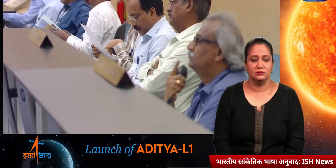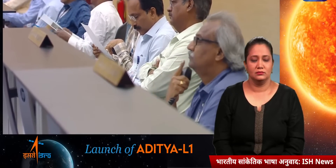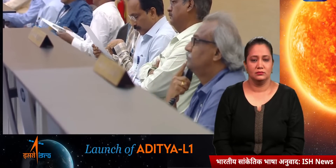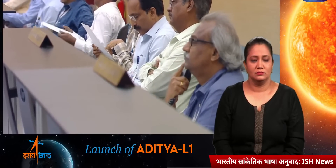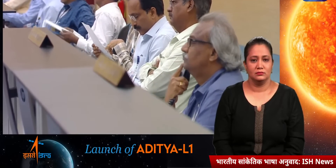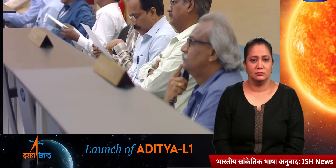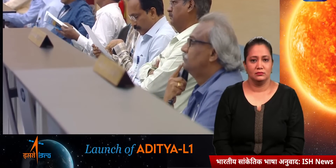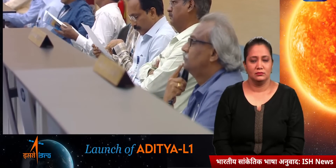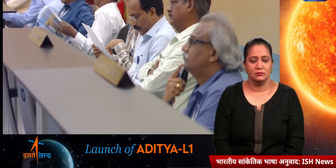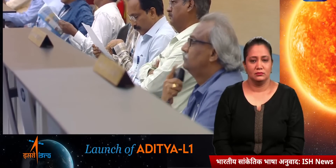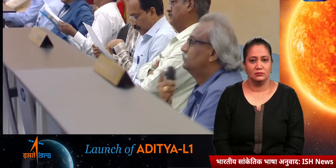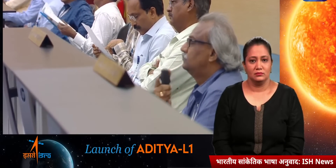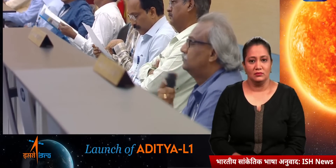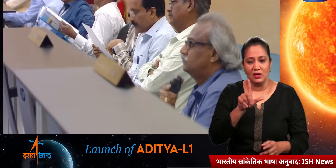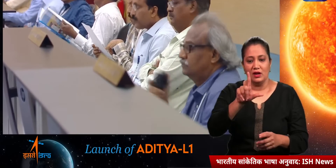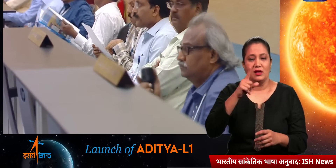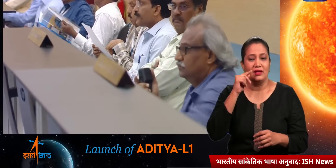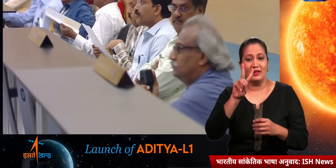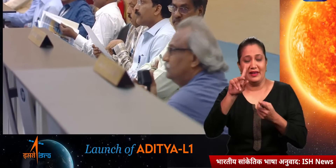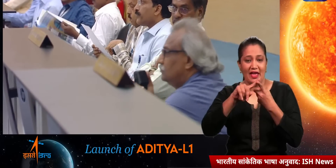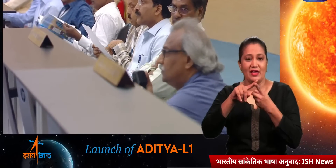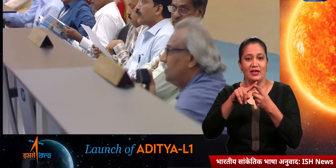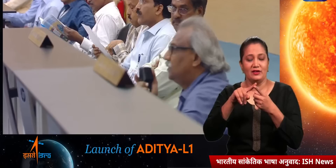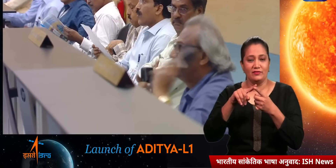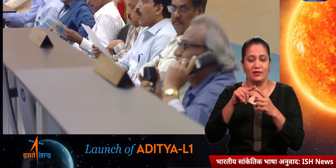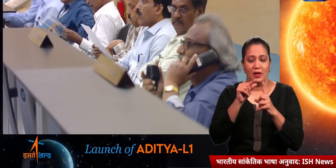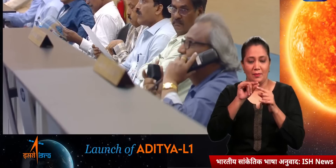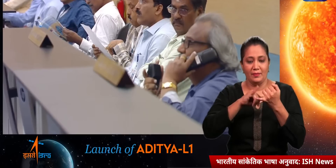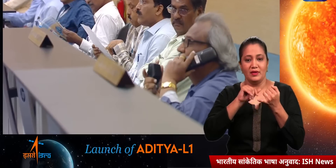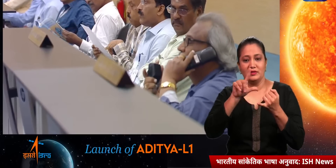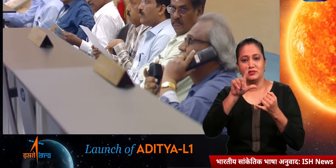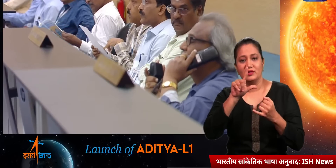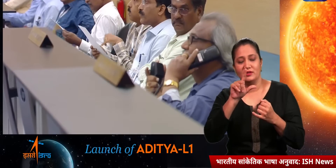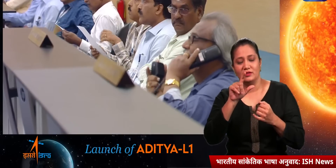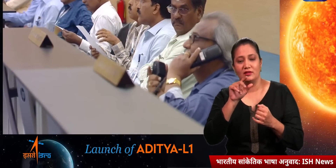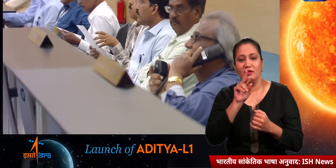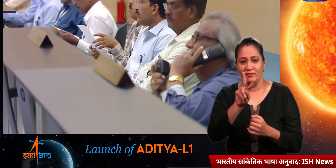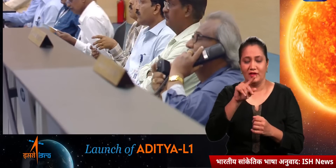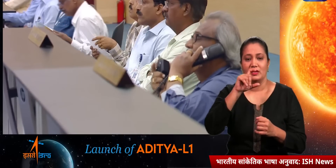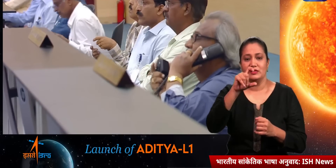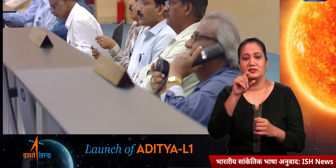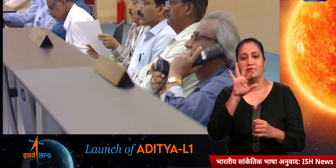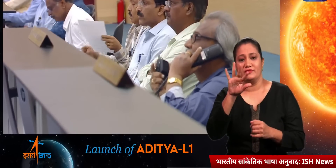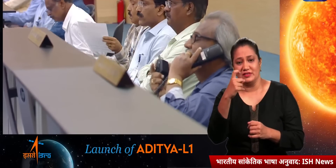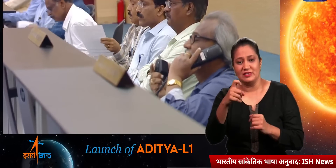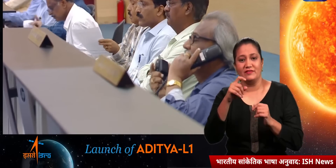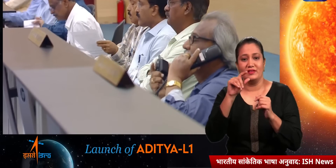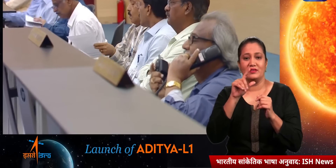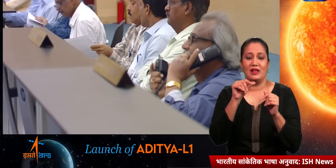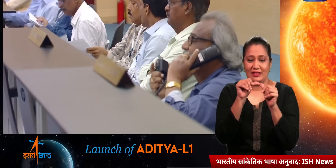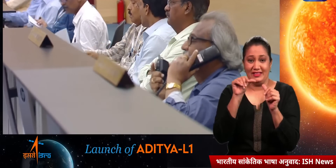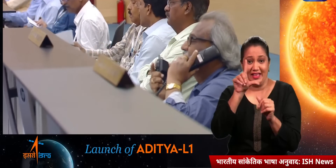Welcome back to the live coverage of PSLV C-57 Aditya L1 mission.